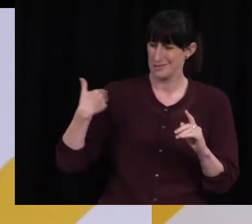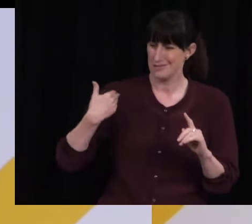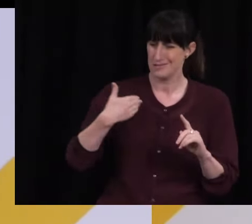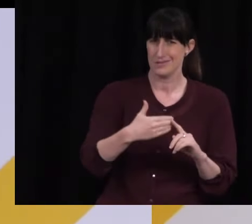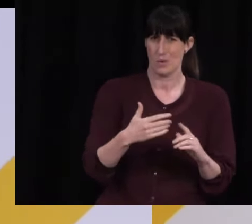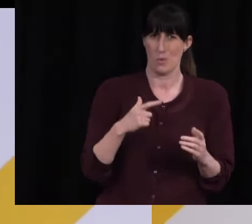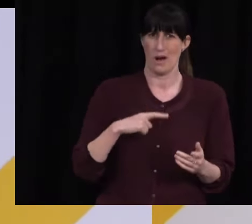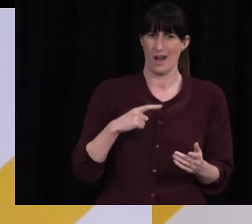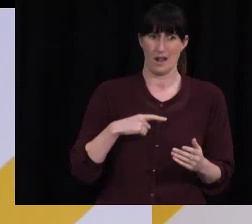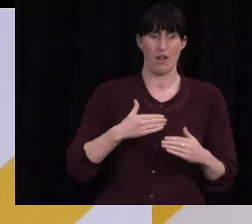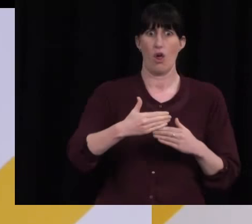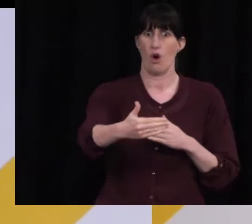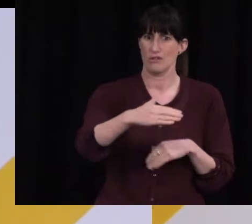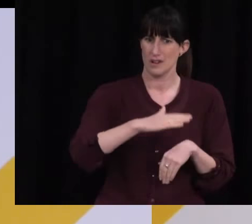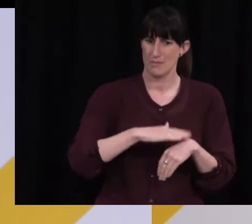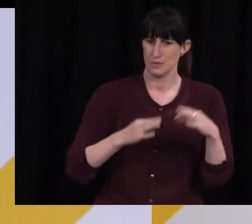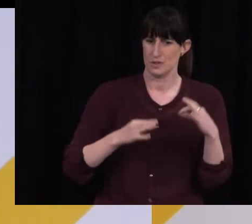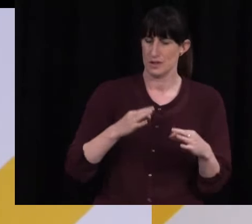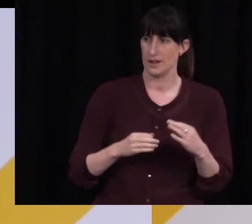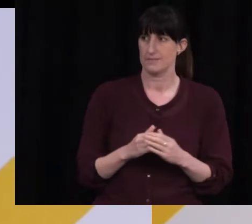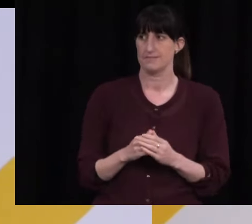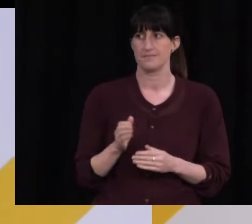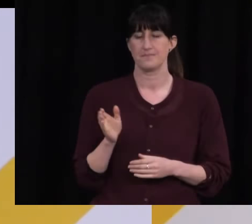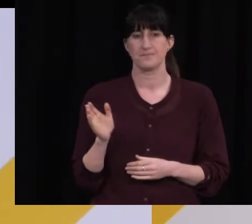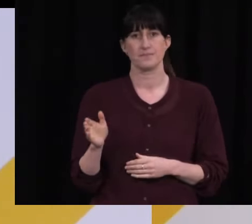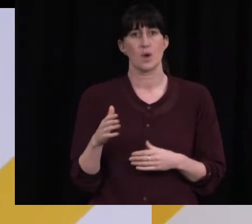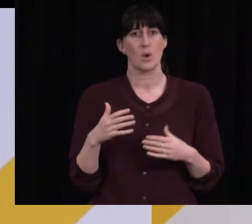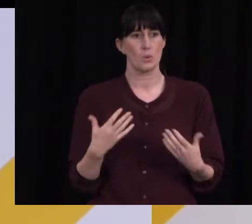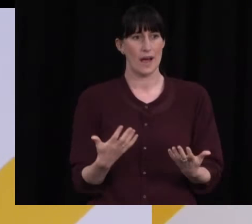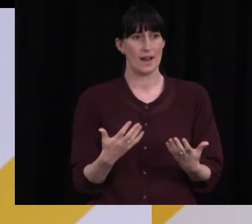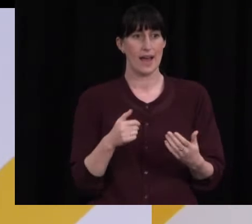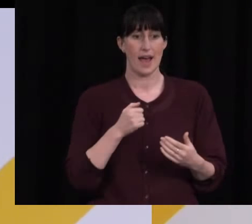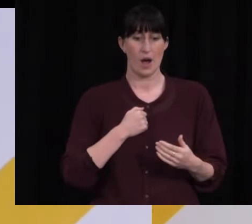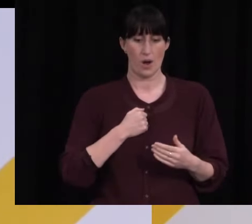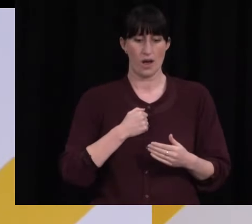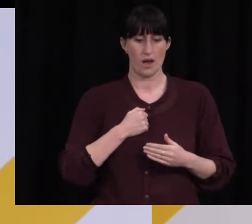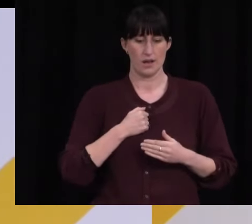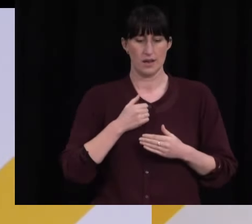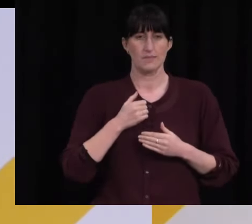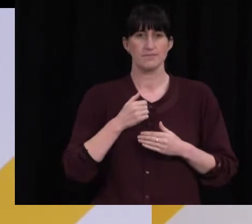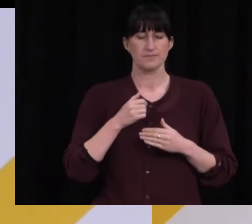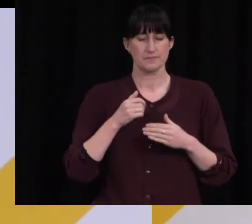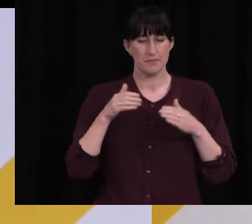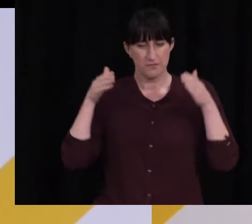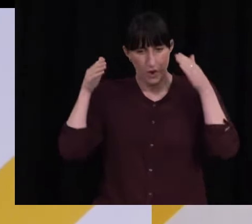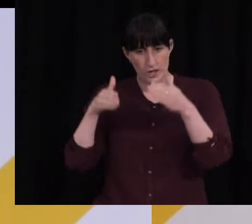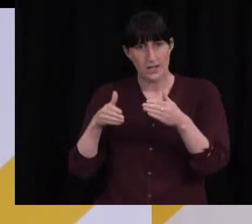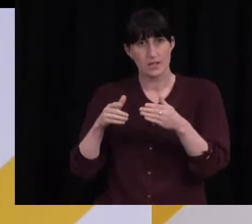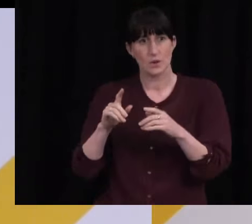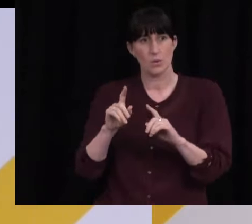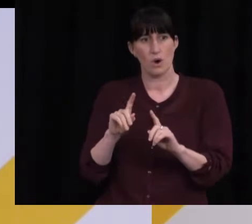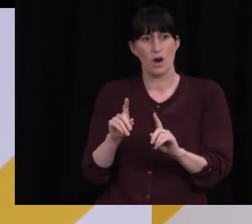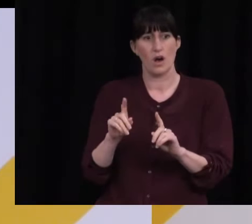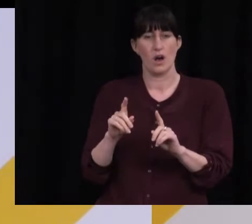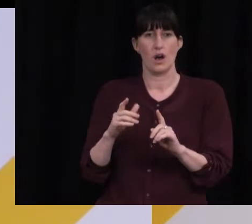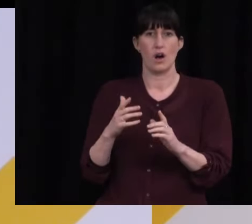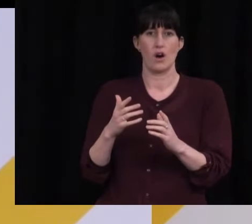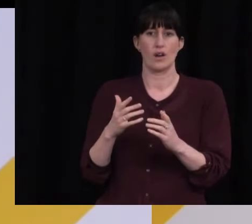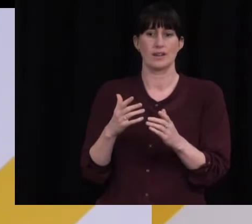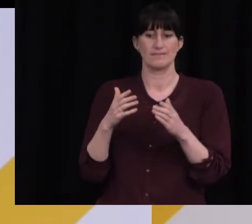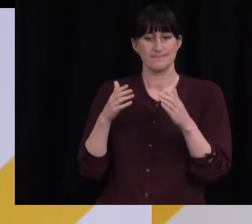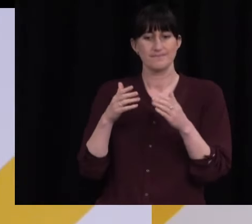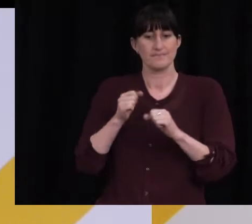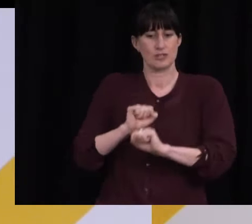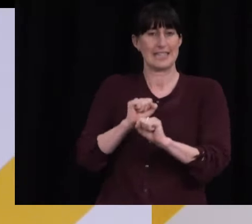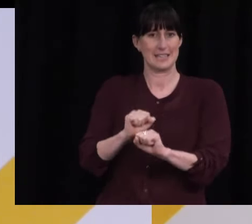MIQ regime that we have been working to date that it has been the front line. There has been no room for error with this